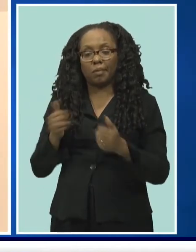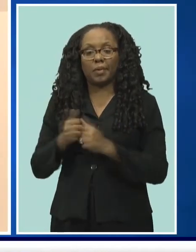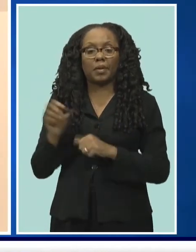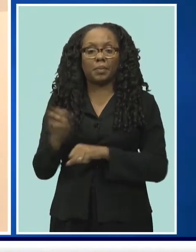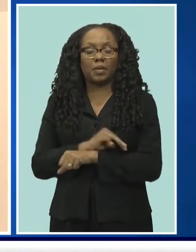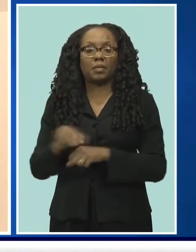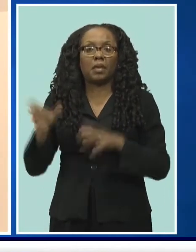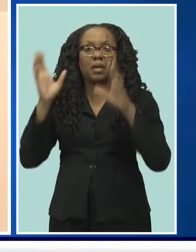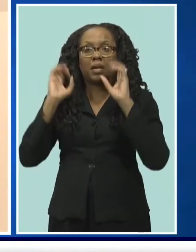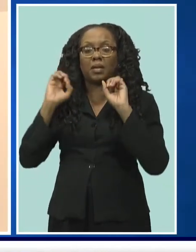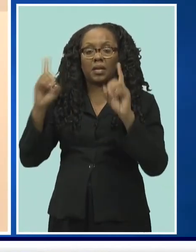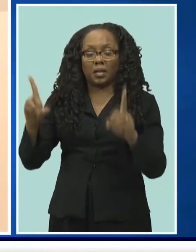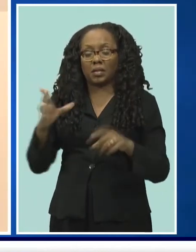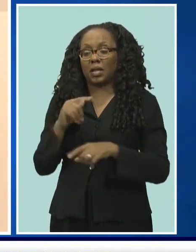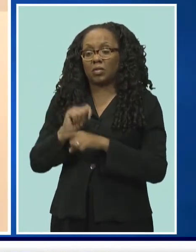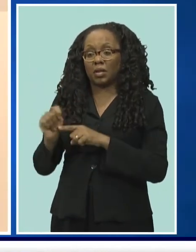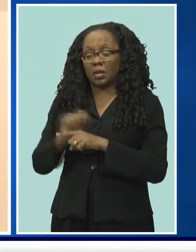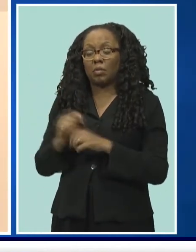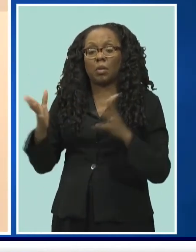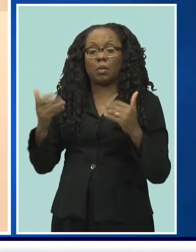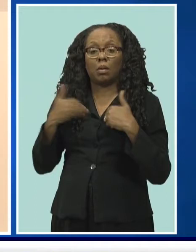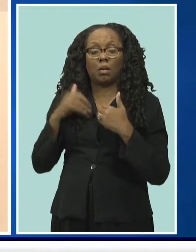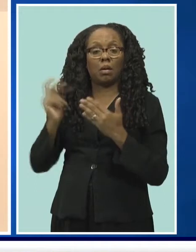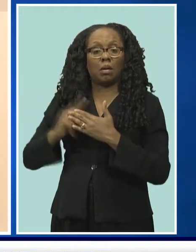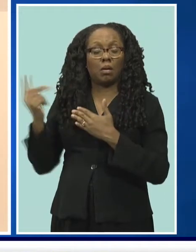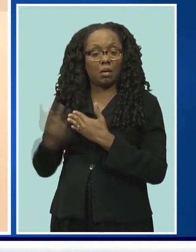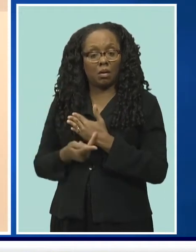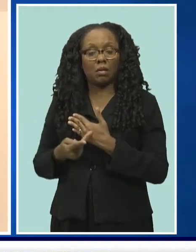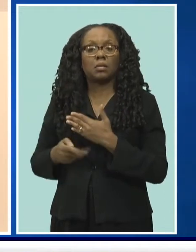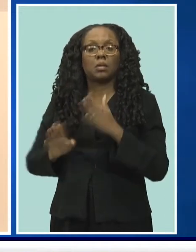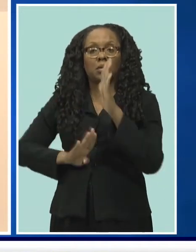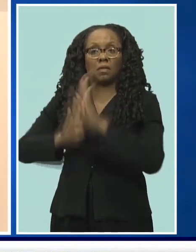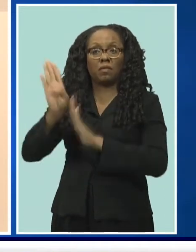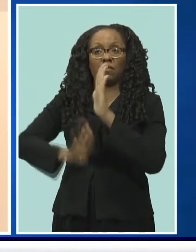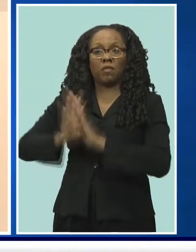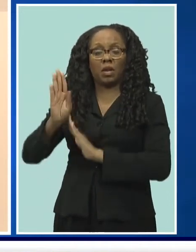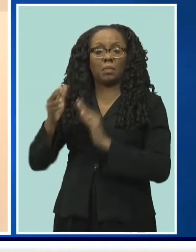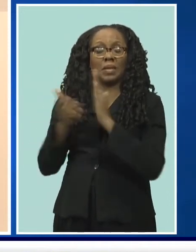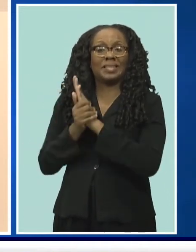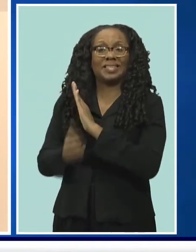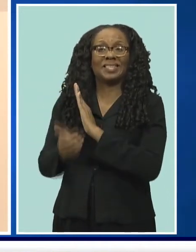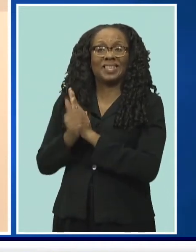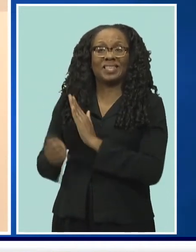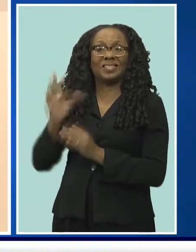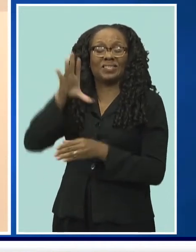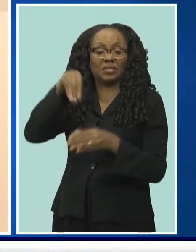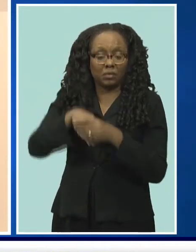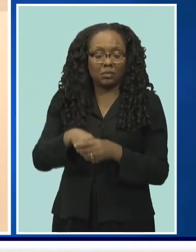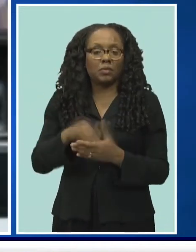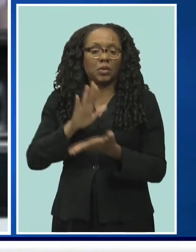Vocational Training, a program where we seek to develop that art within the